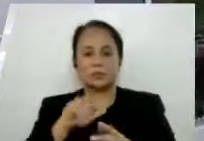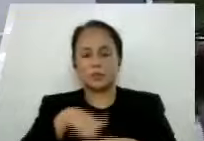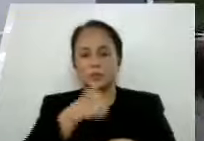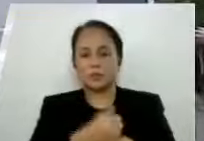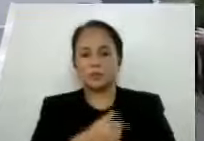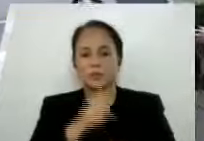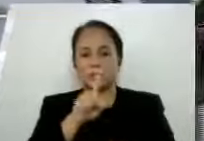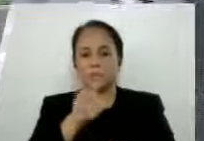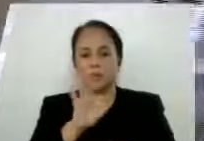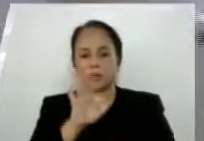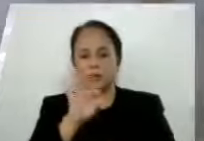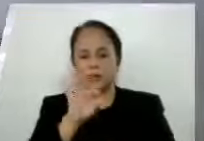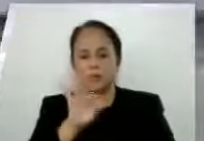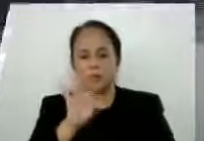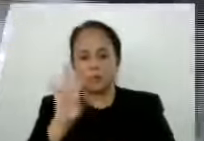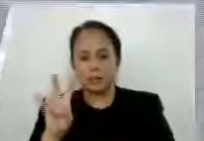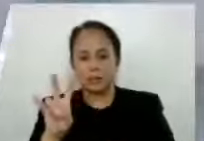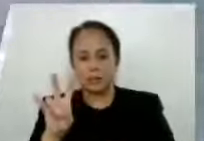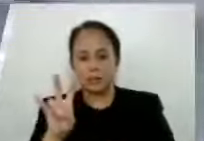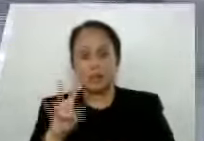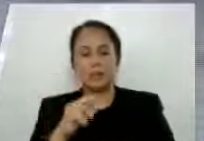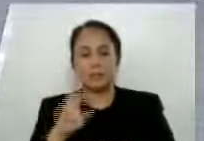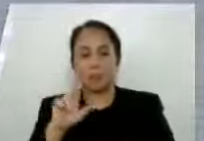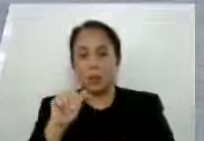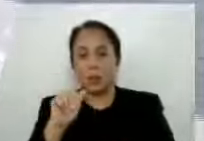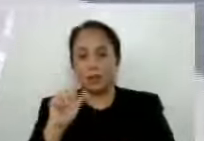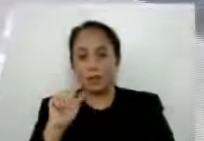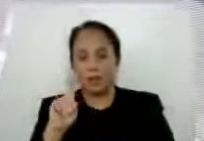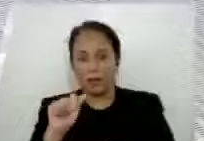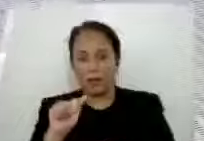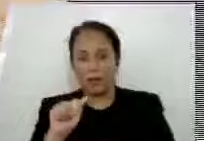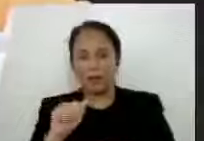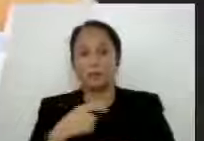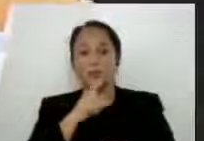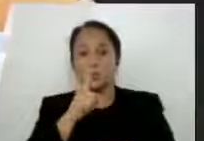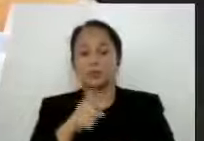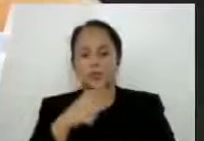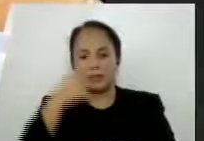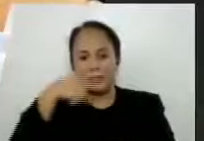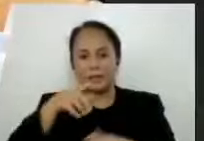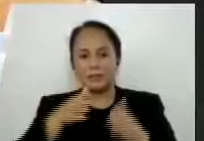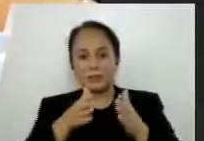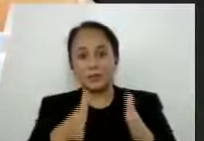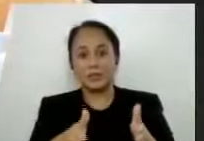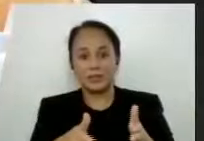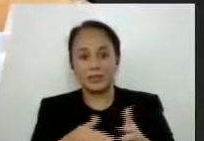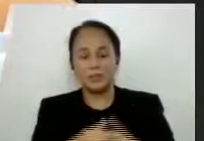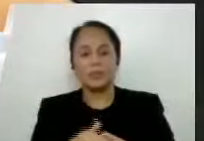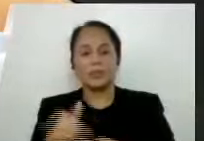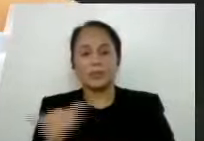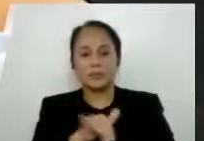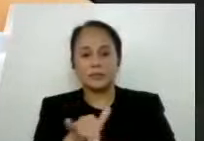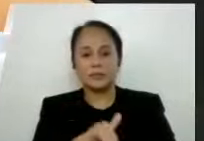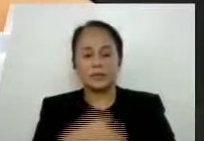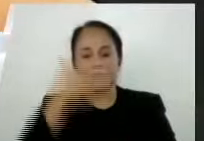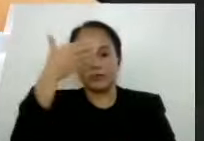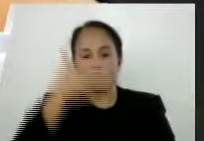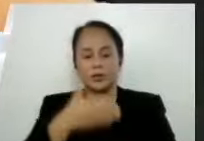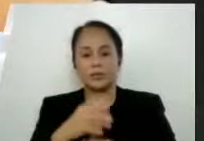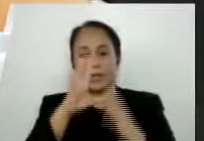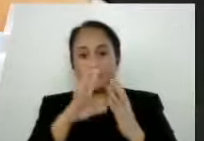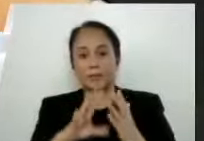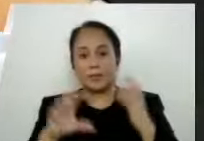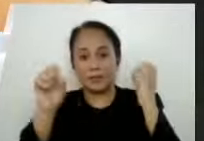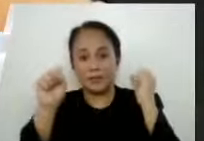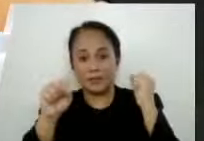1997 to name this street Rada Thailand Street. At the same time, the street in front of the embassy, the Philippine